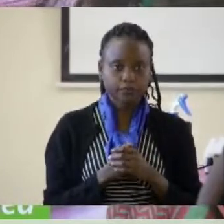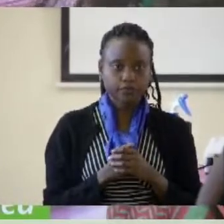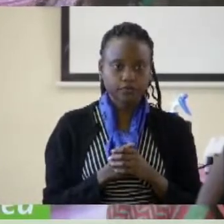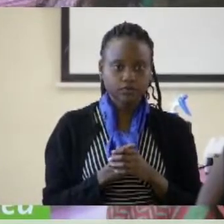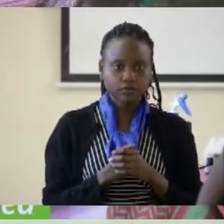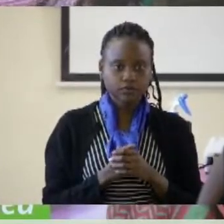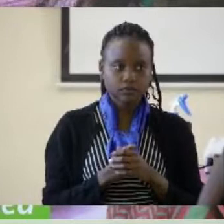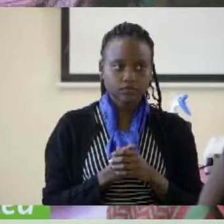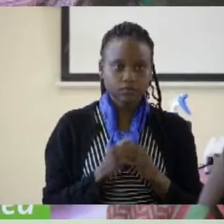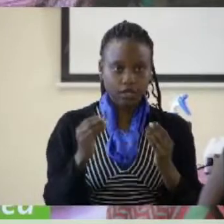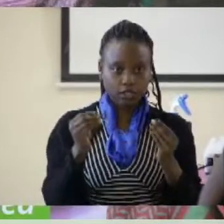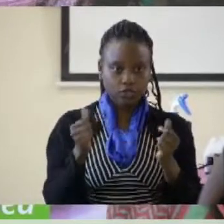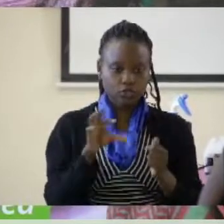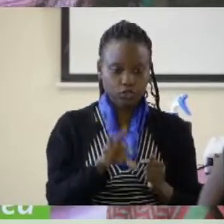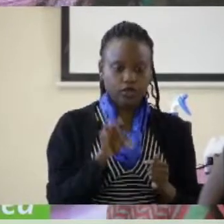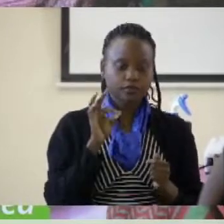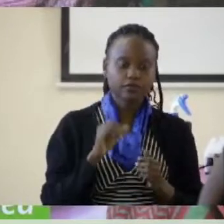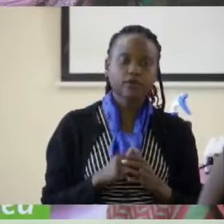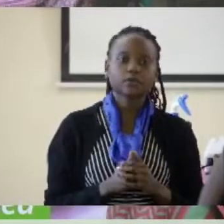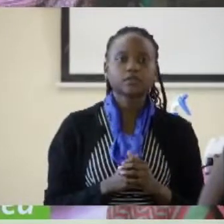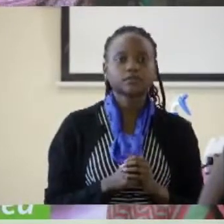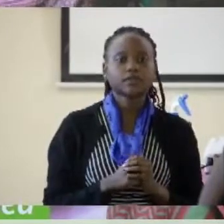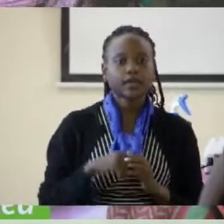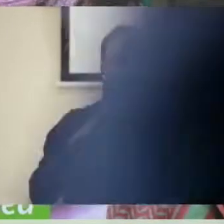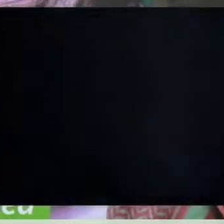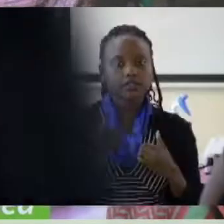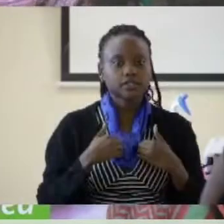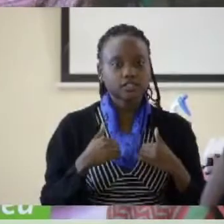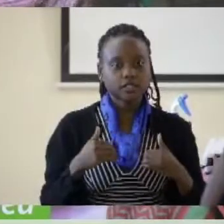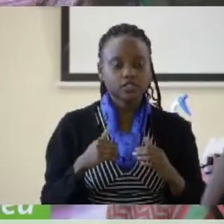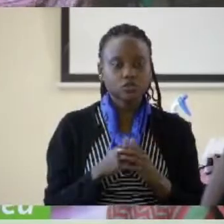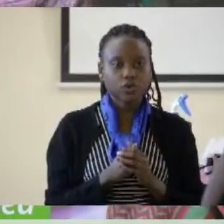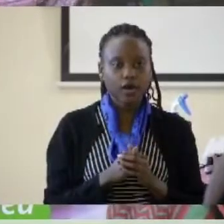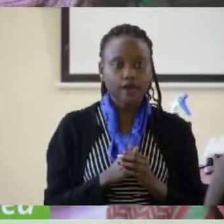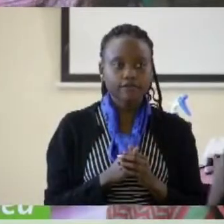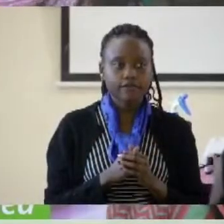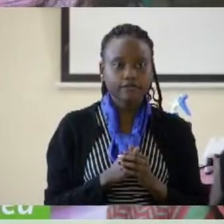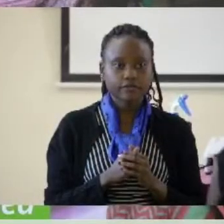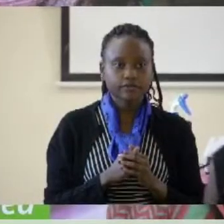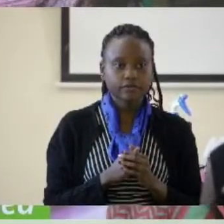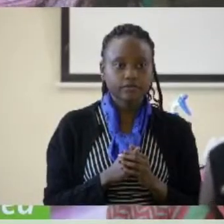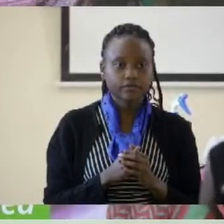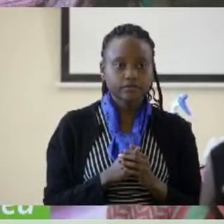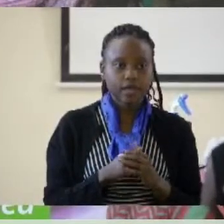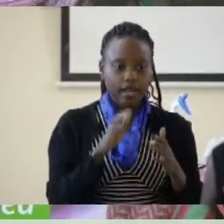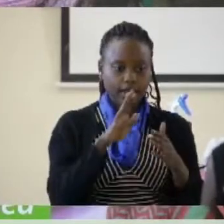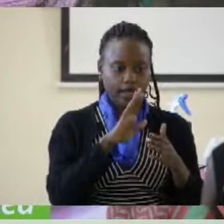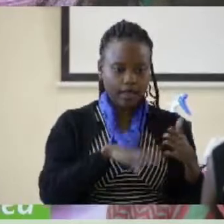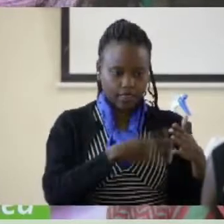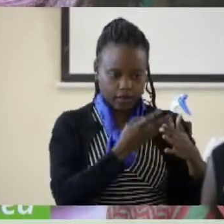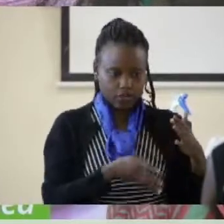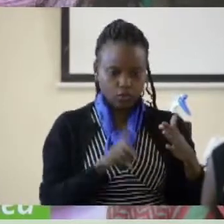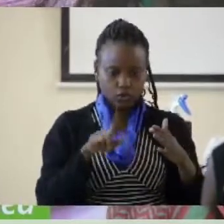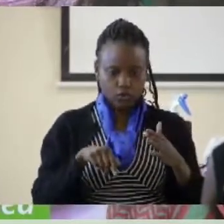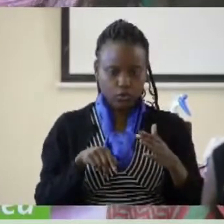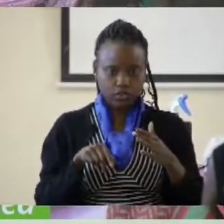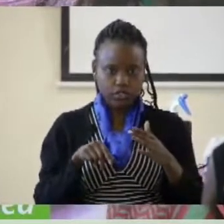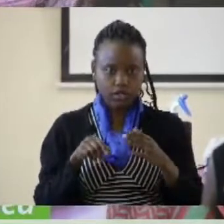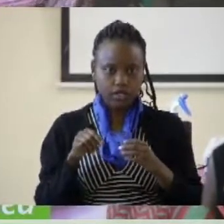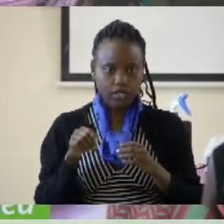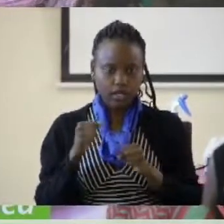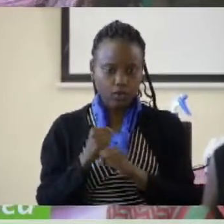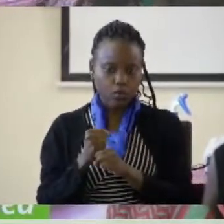a solution can be found. There's need to have either a threshold on what can they handle at that